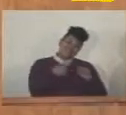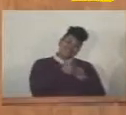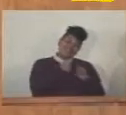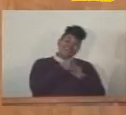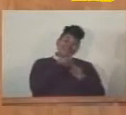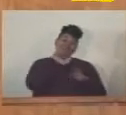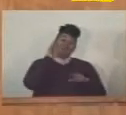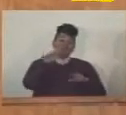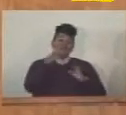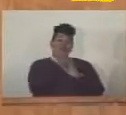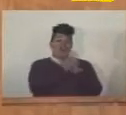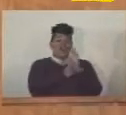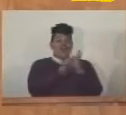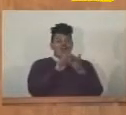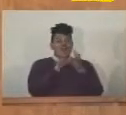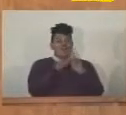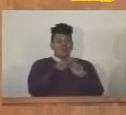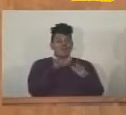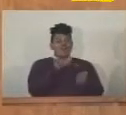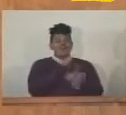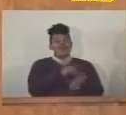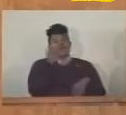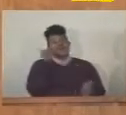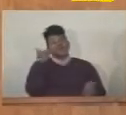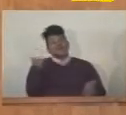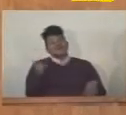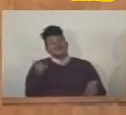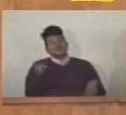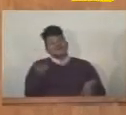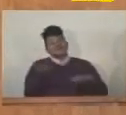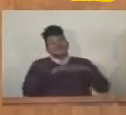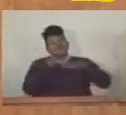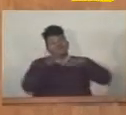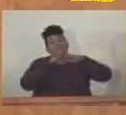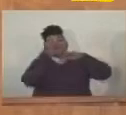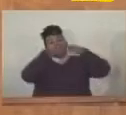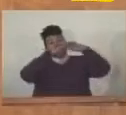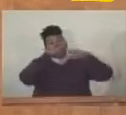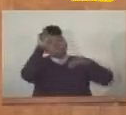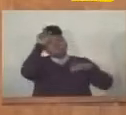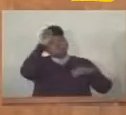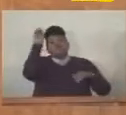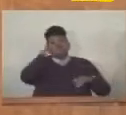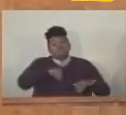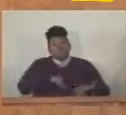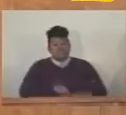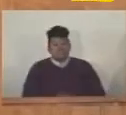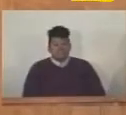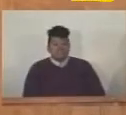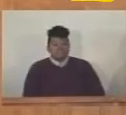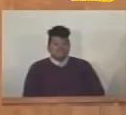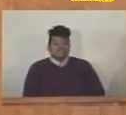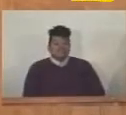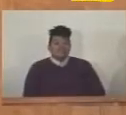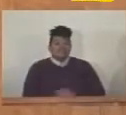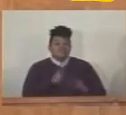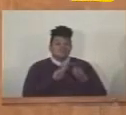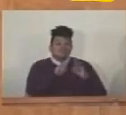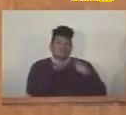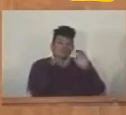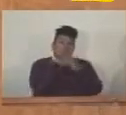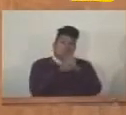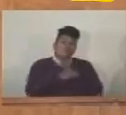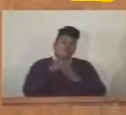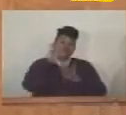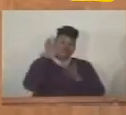the lawyer's number and speed dial, increase by 20% the number of murders over the